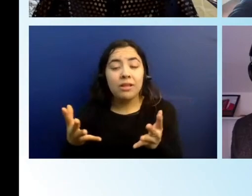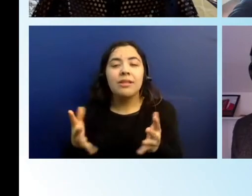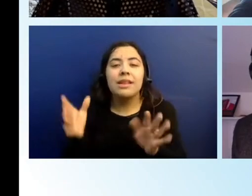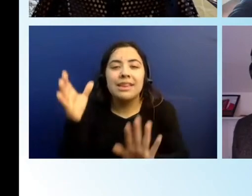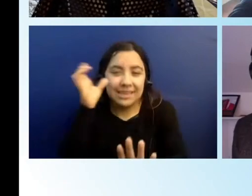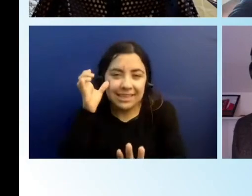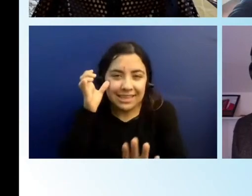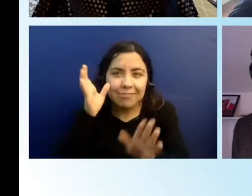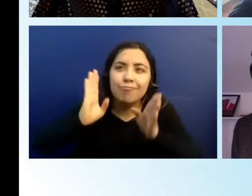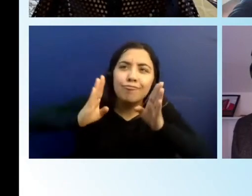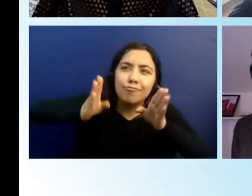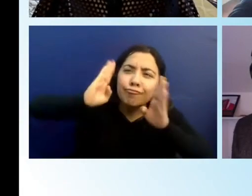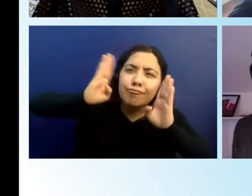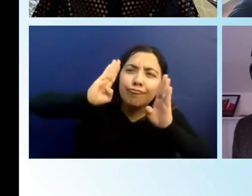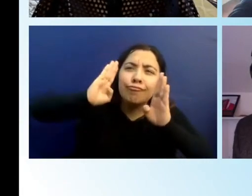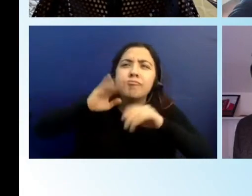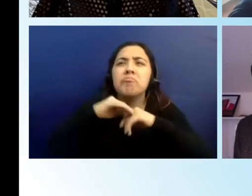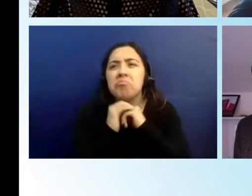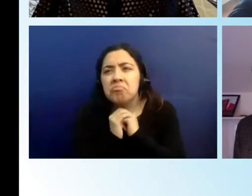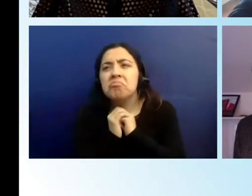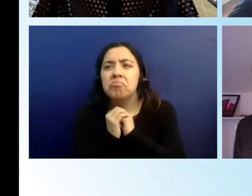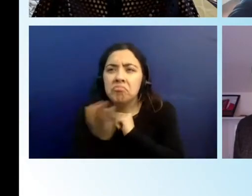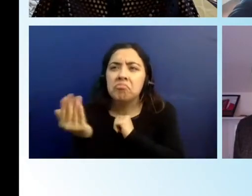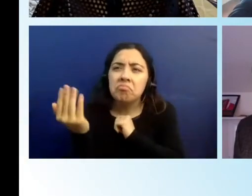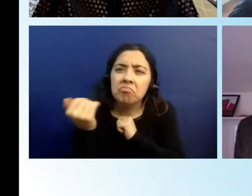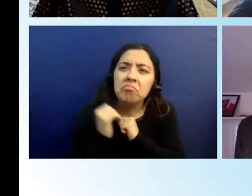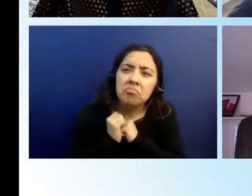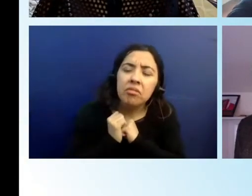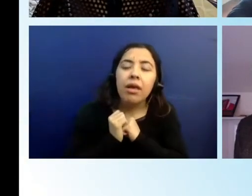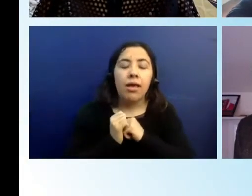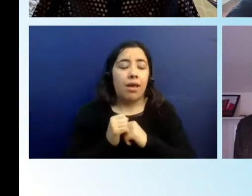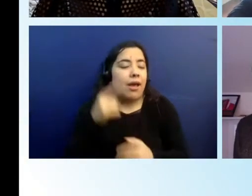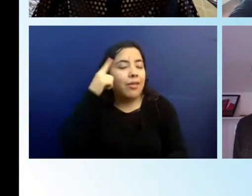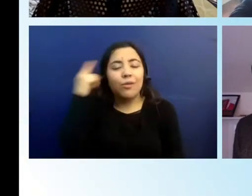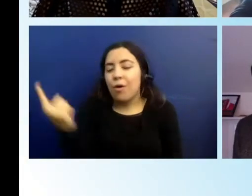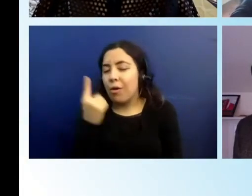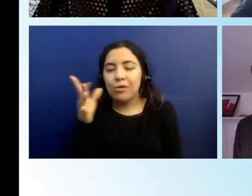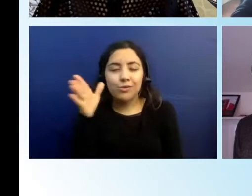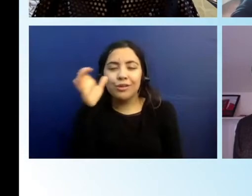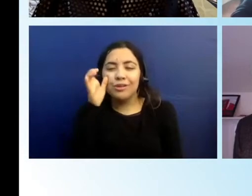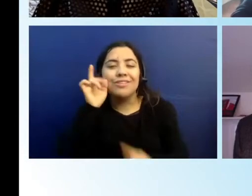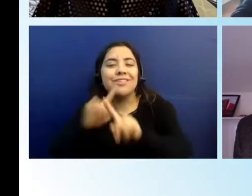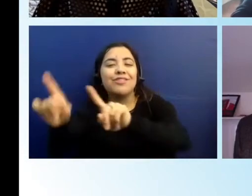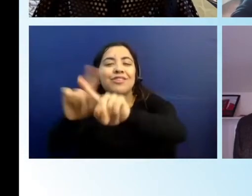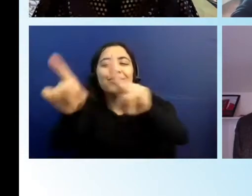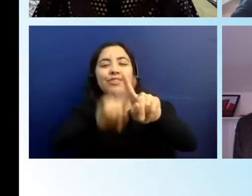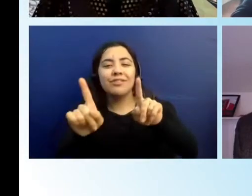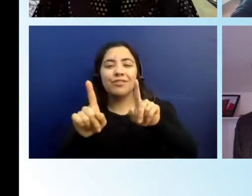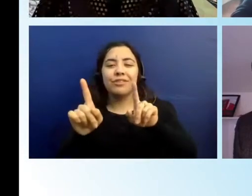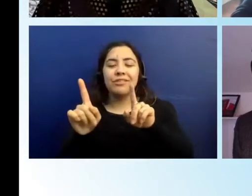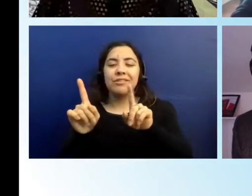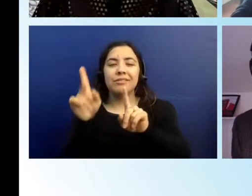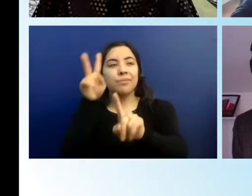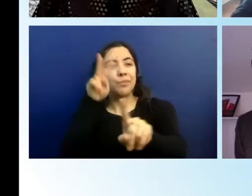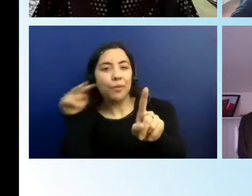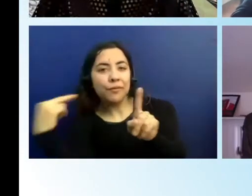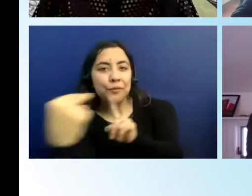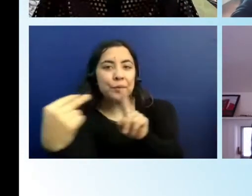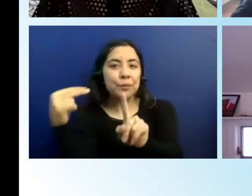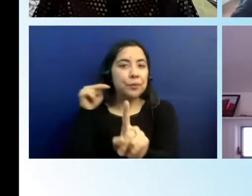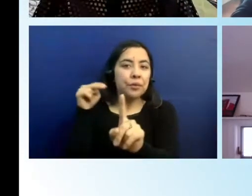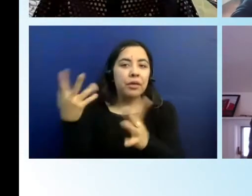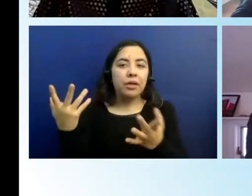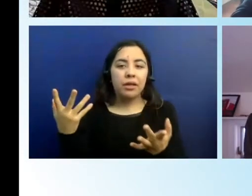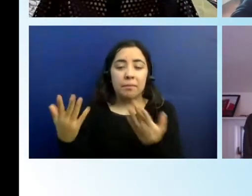different stories and different opposing sides, which is part of this whole process. But if you're not listening,